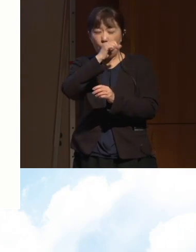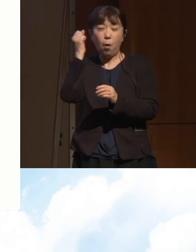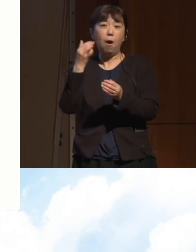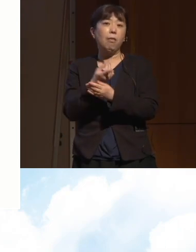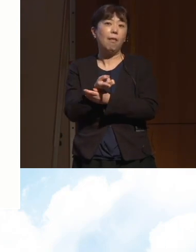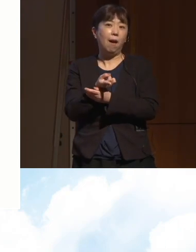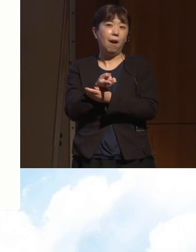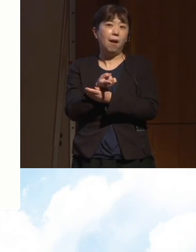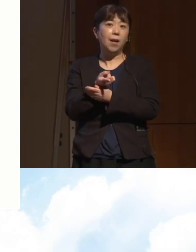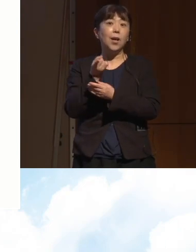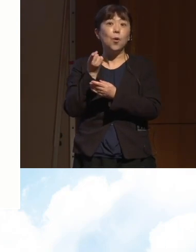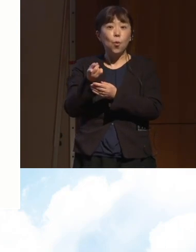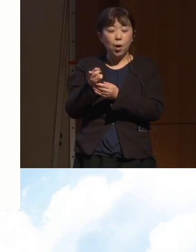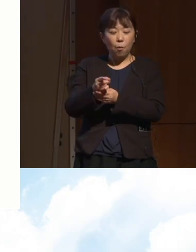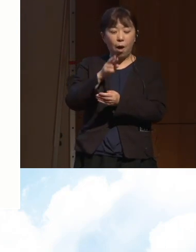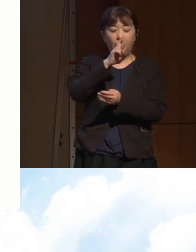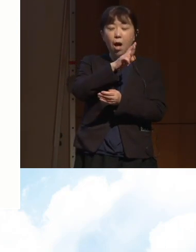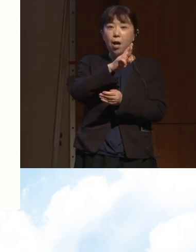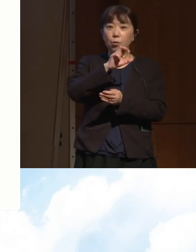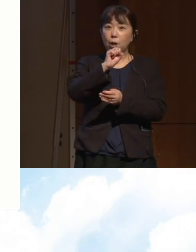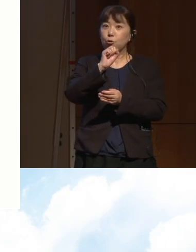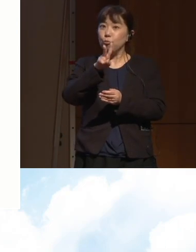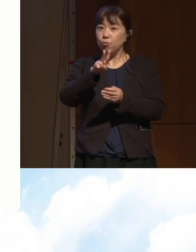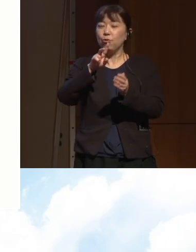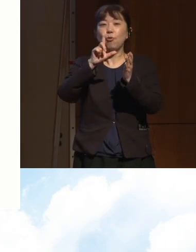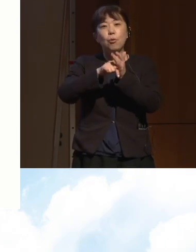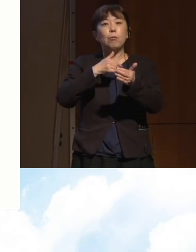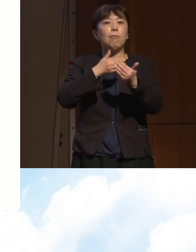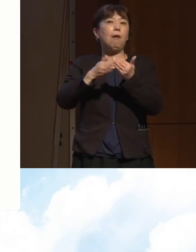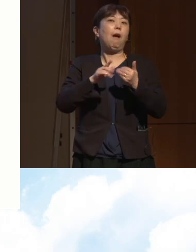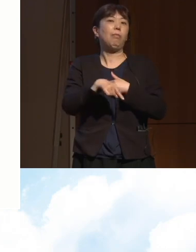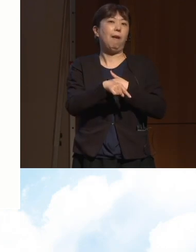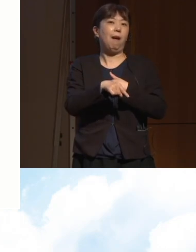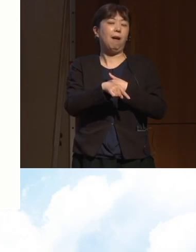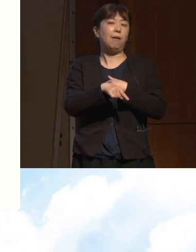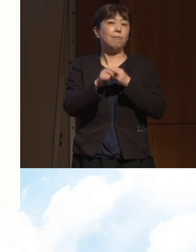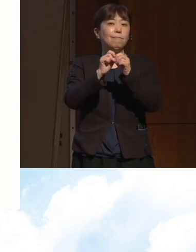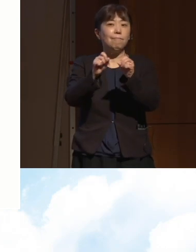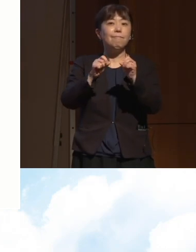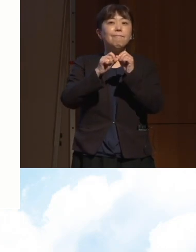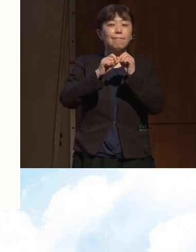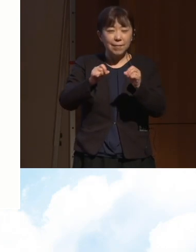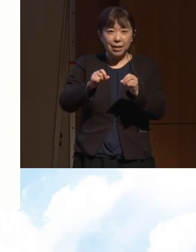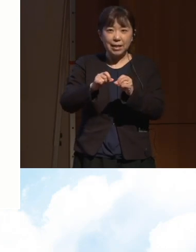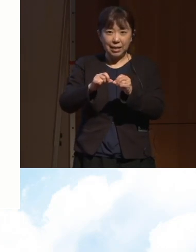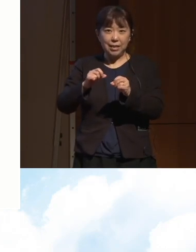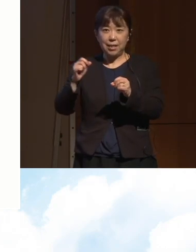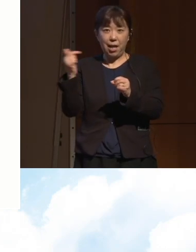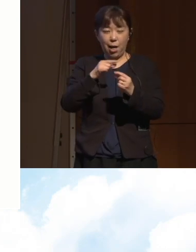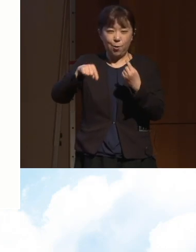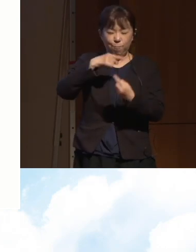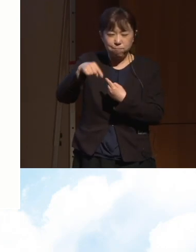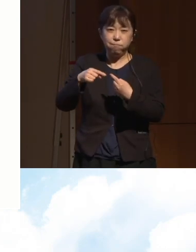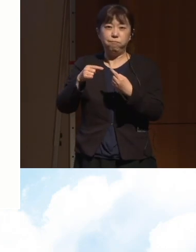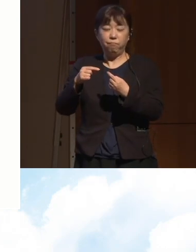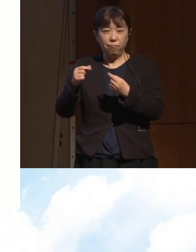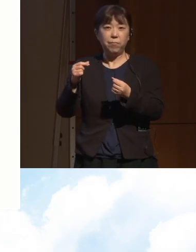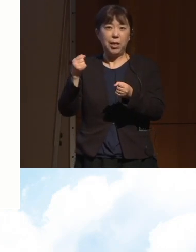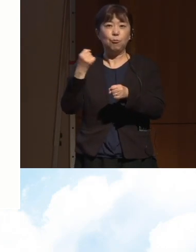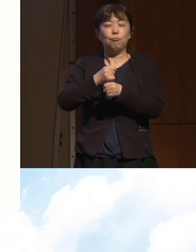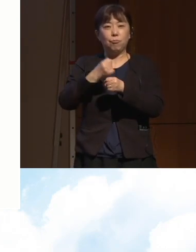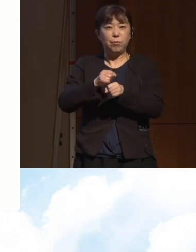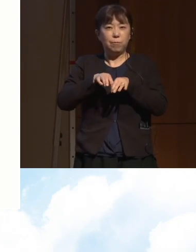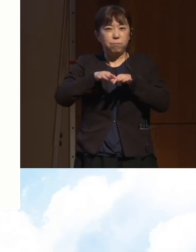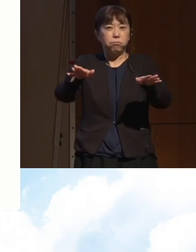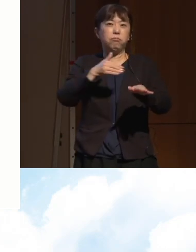vaccines worldwide to give us a highly efficient vaccine. So now this is an example where the prototype works